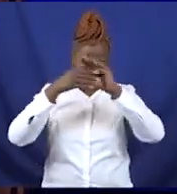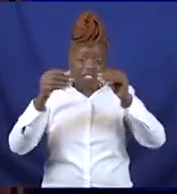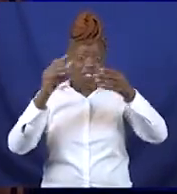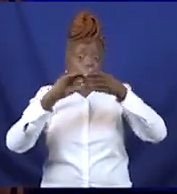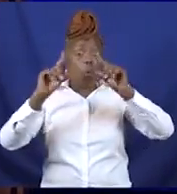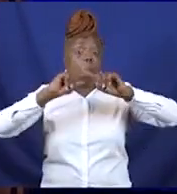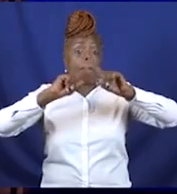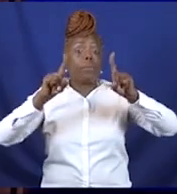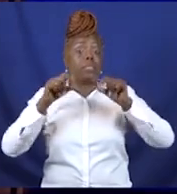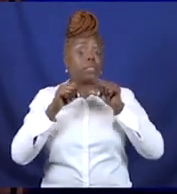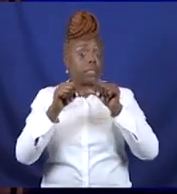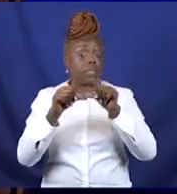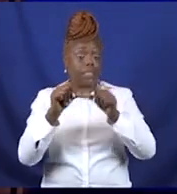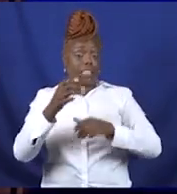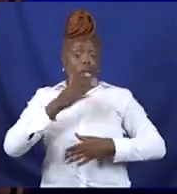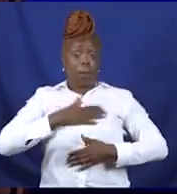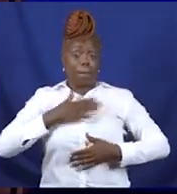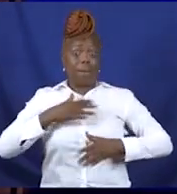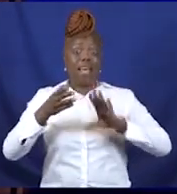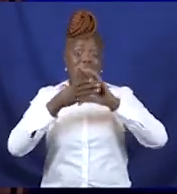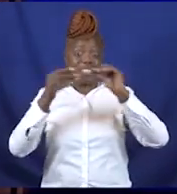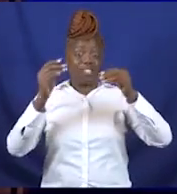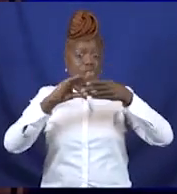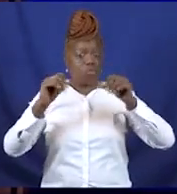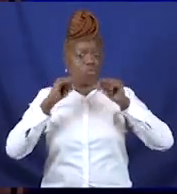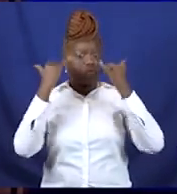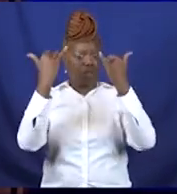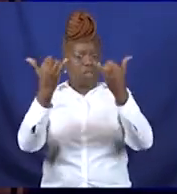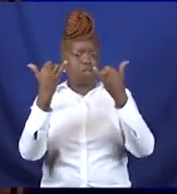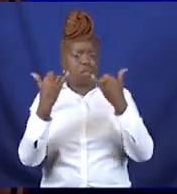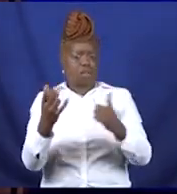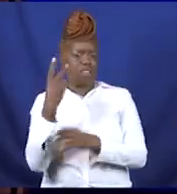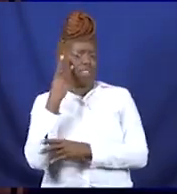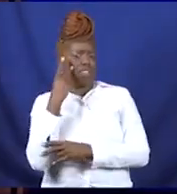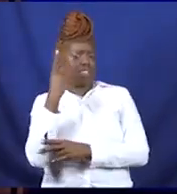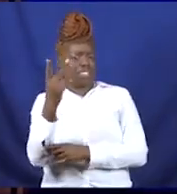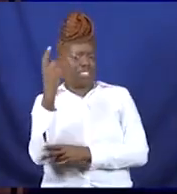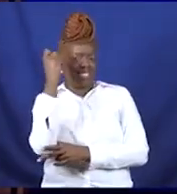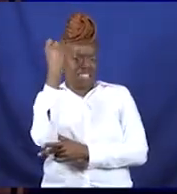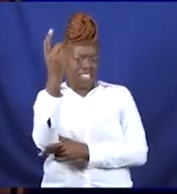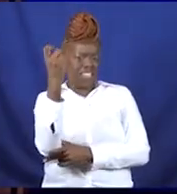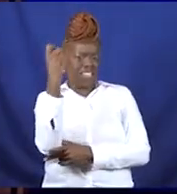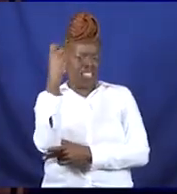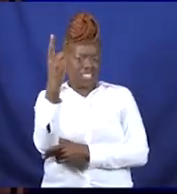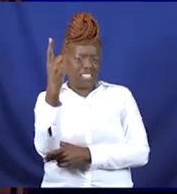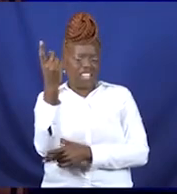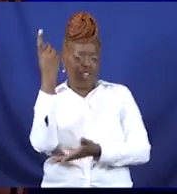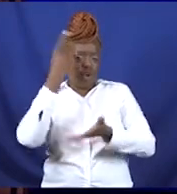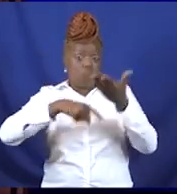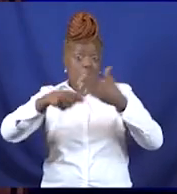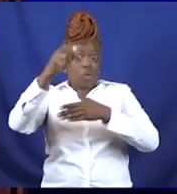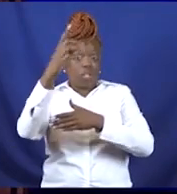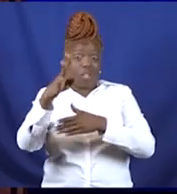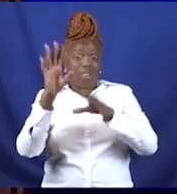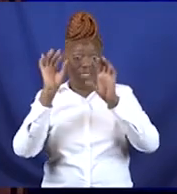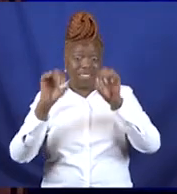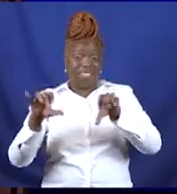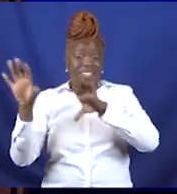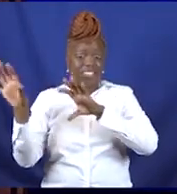story. And since I've seen what God can do, I'm not going to allow